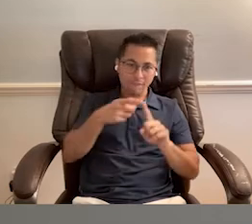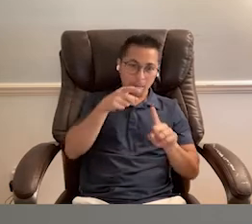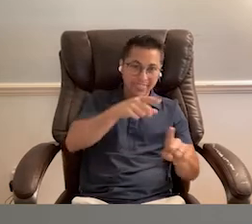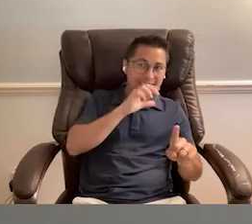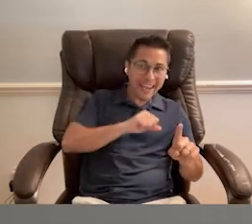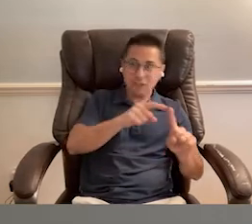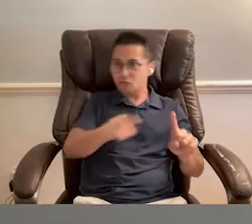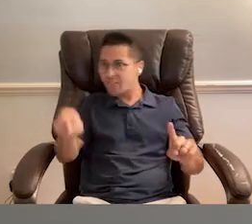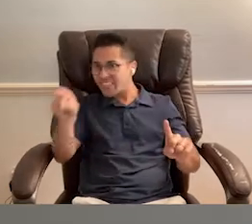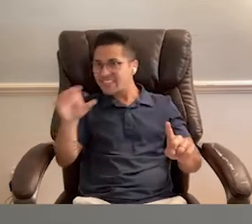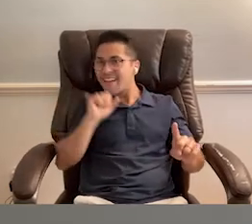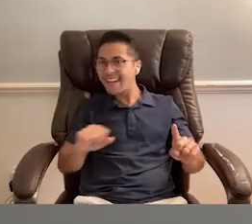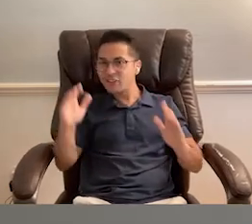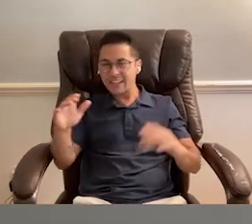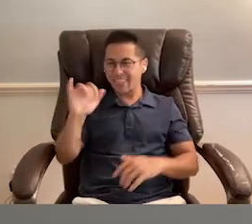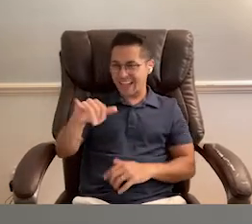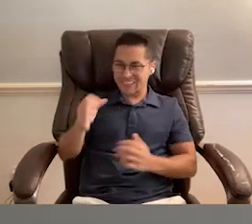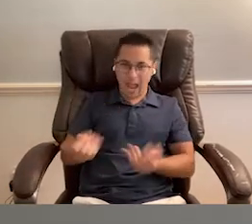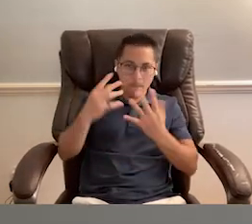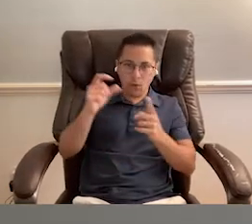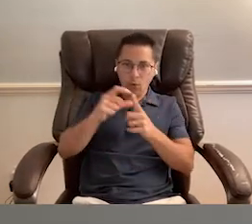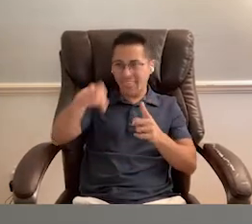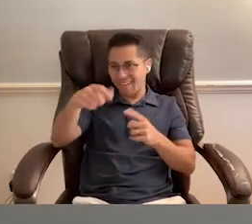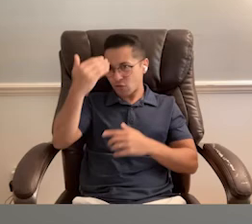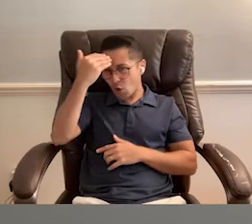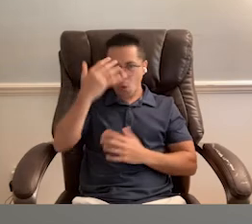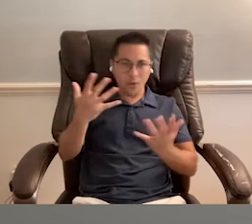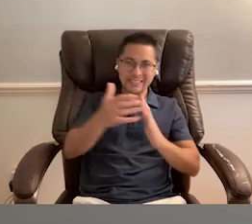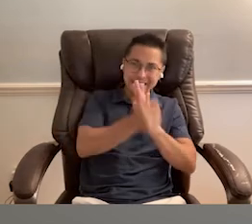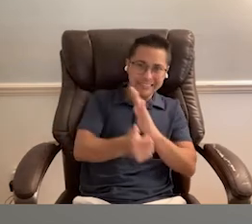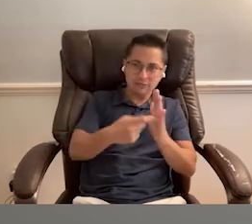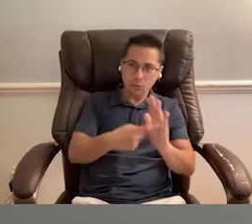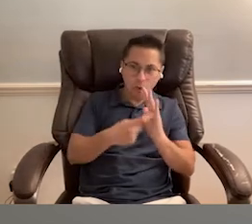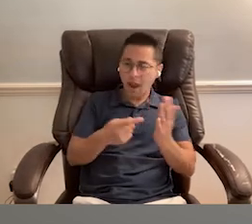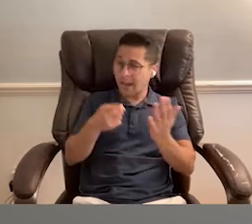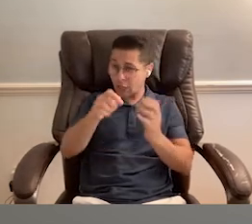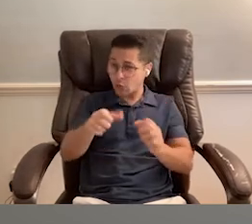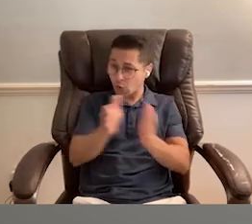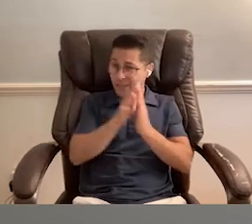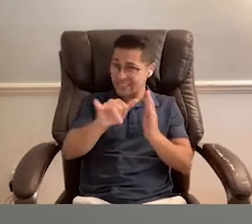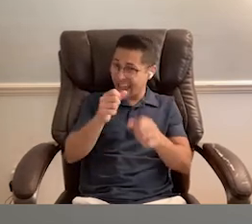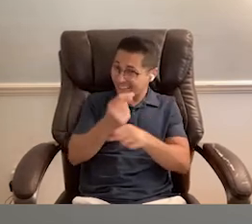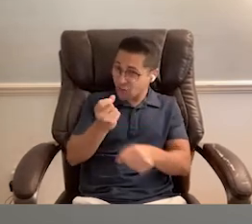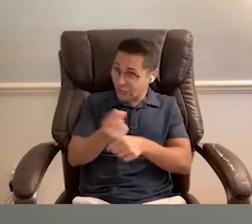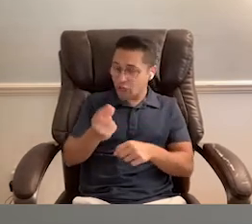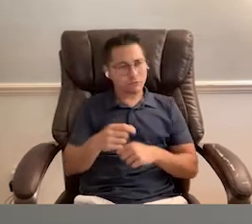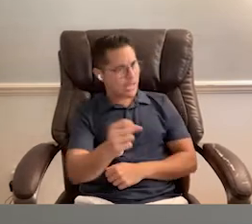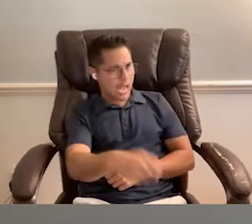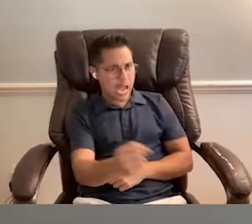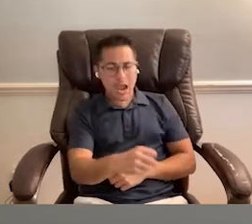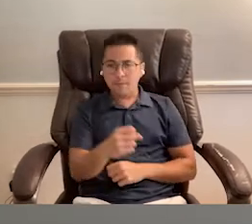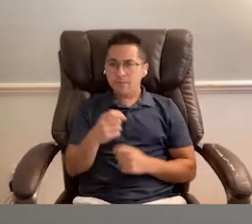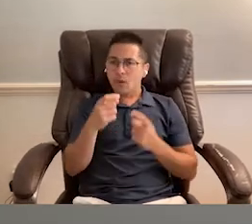this age, this is like how many words they need to know, what are the skills that they need to know? Can you request that yearly?